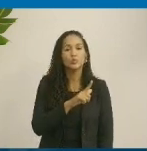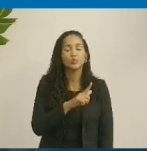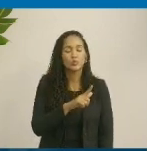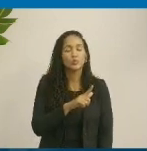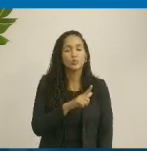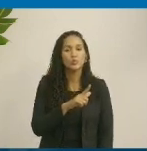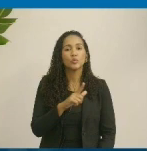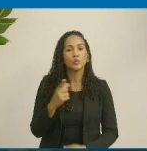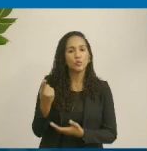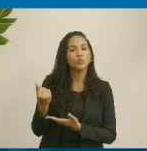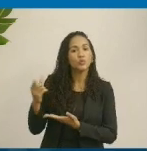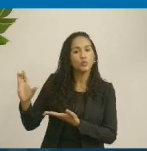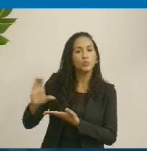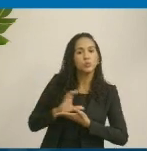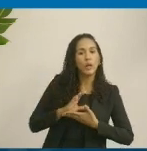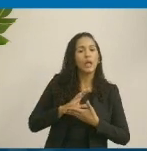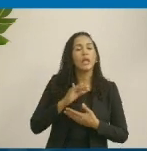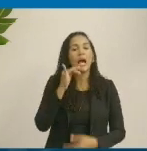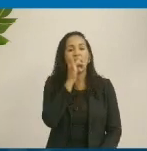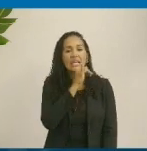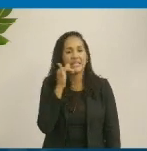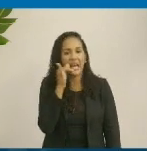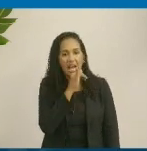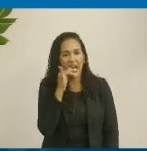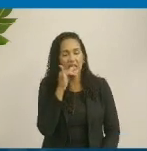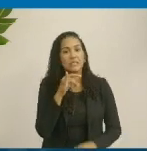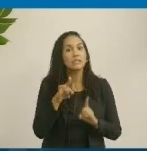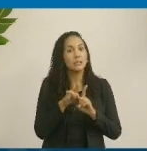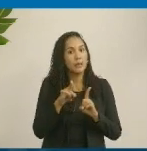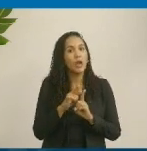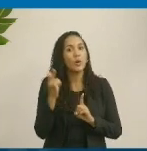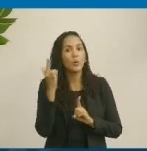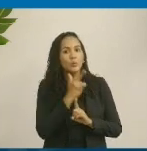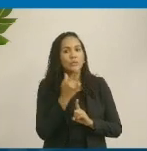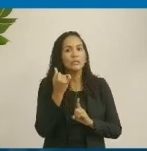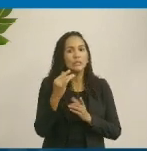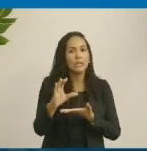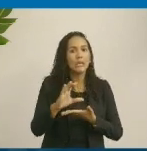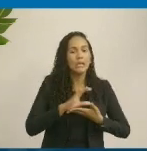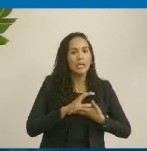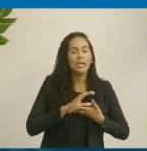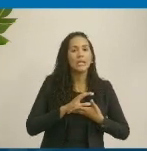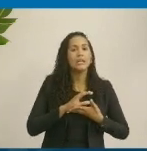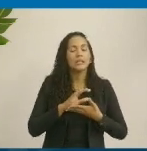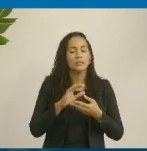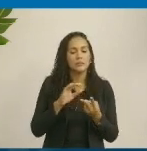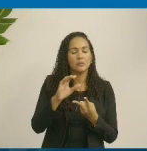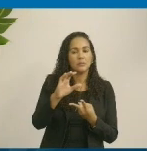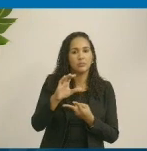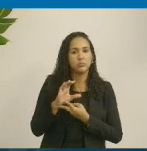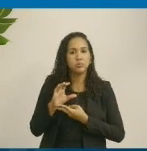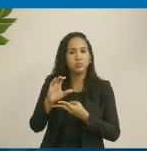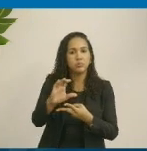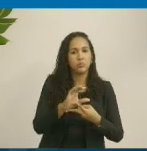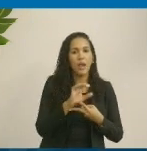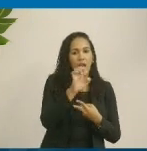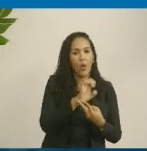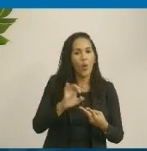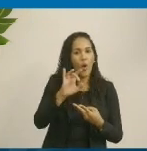producing low-cost vaccines, we then applied to the European Commission. We got a second large